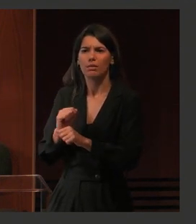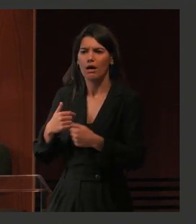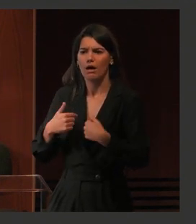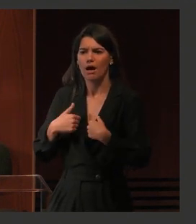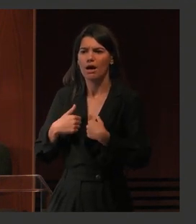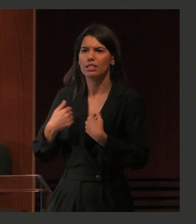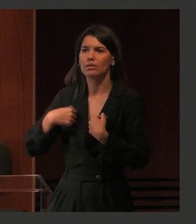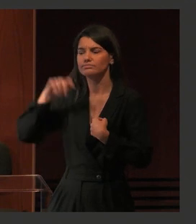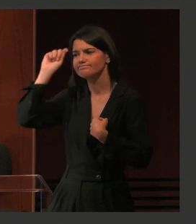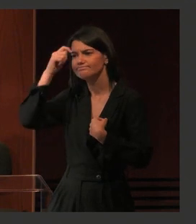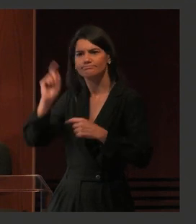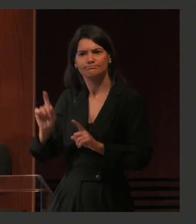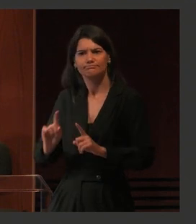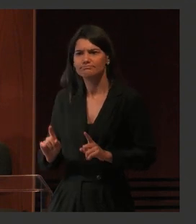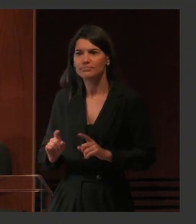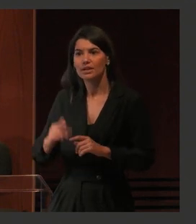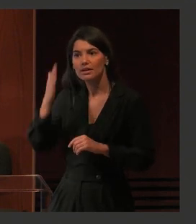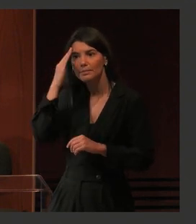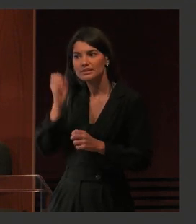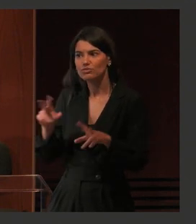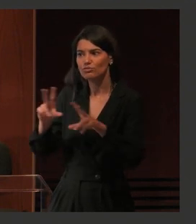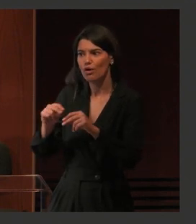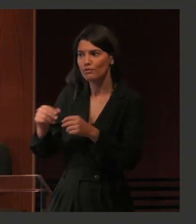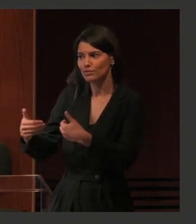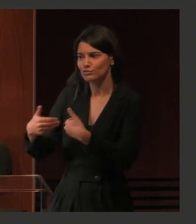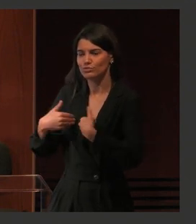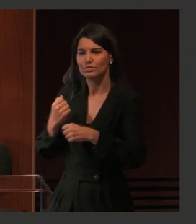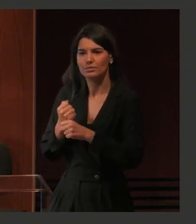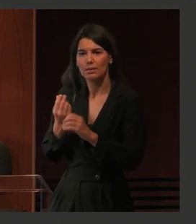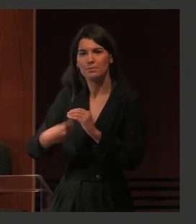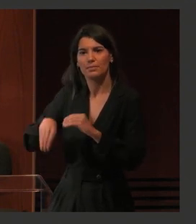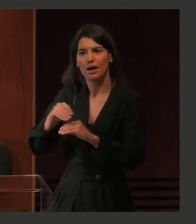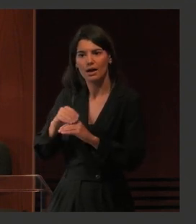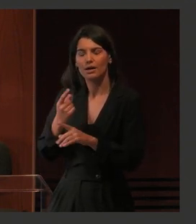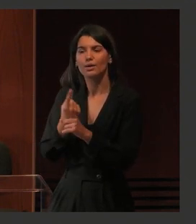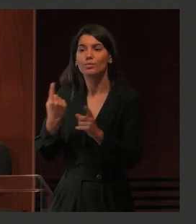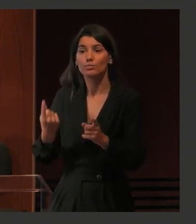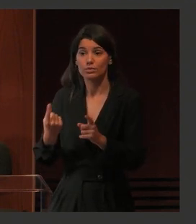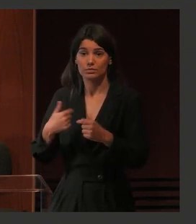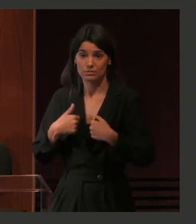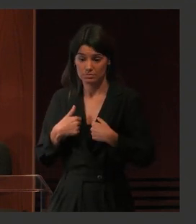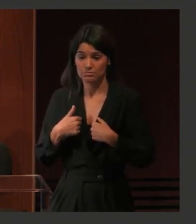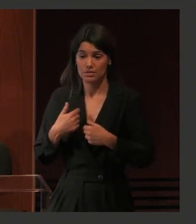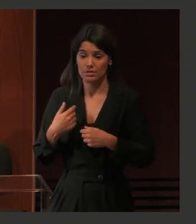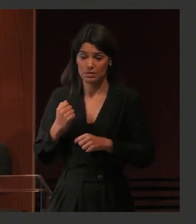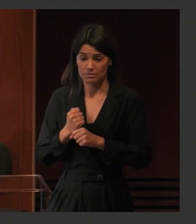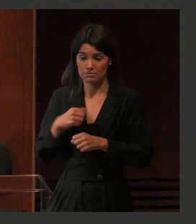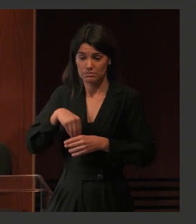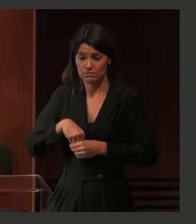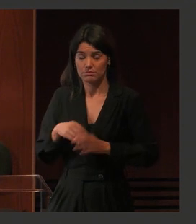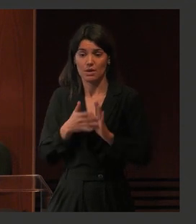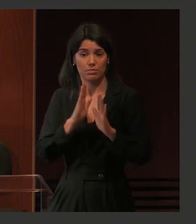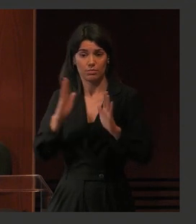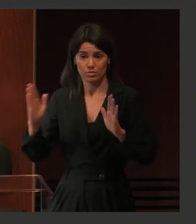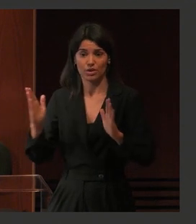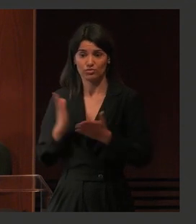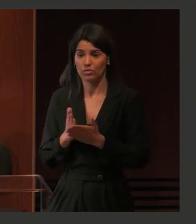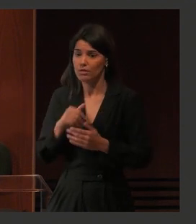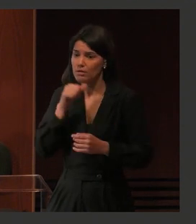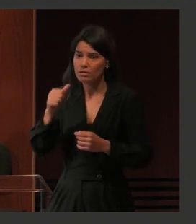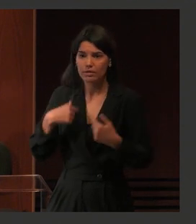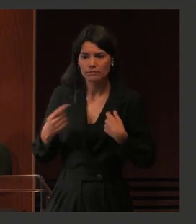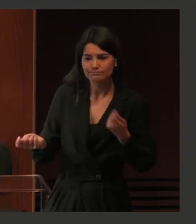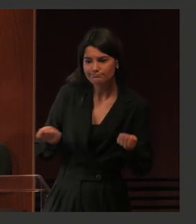school, because the school librarians have always guided and taught students to navigate